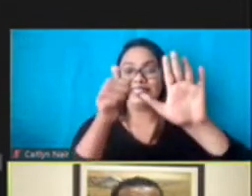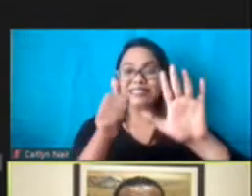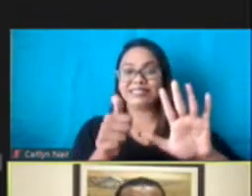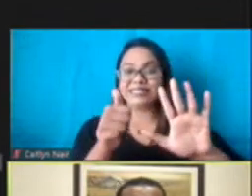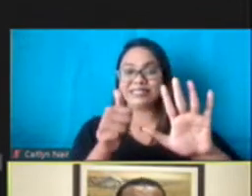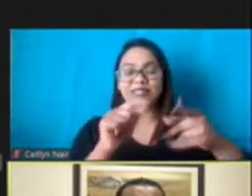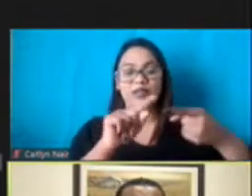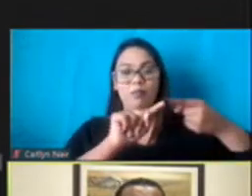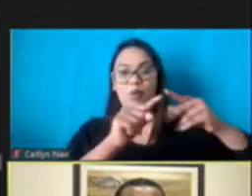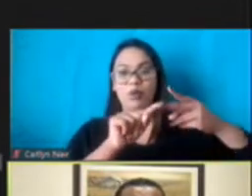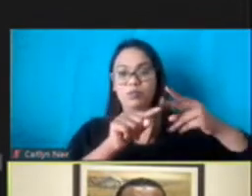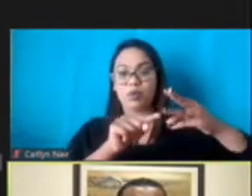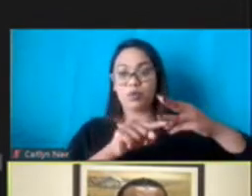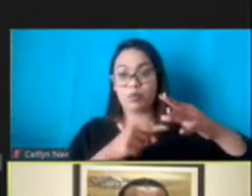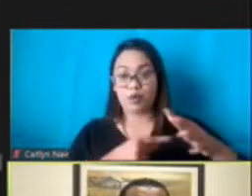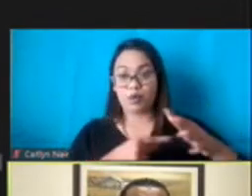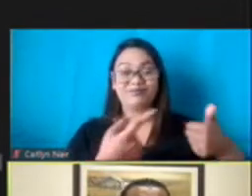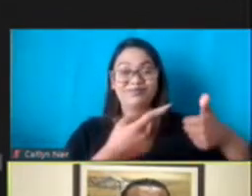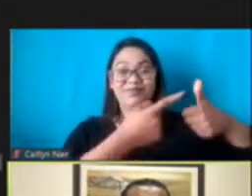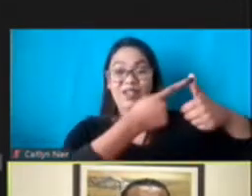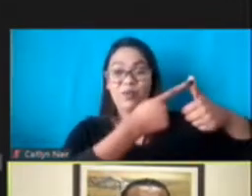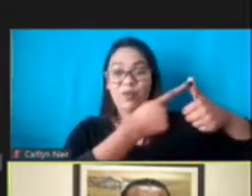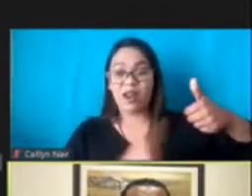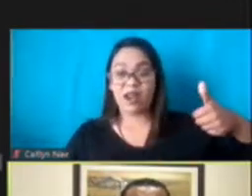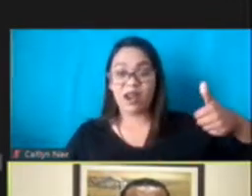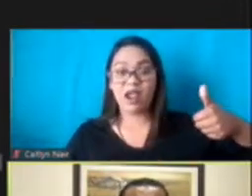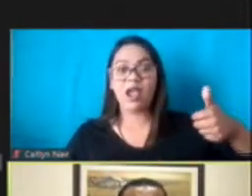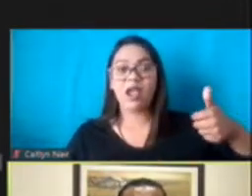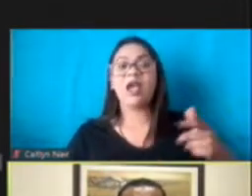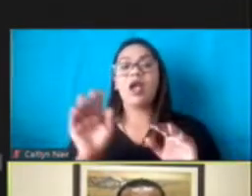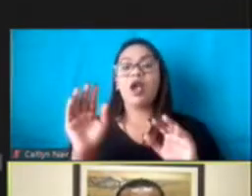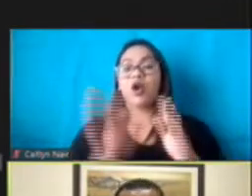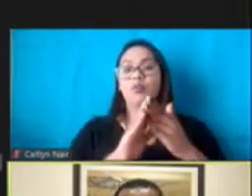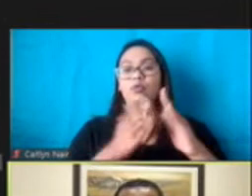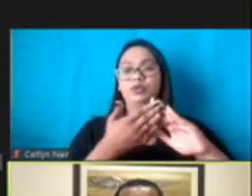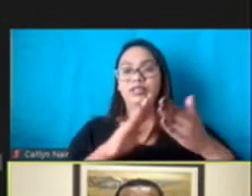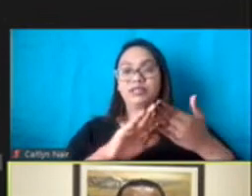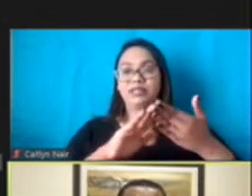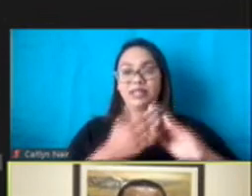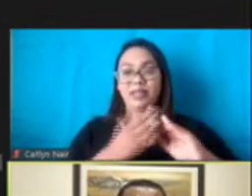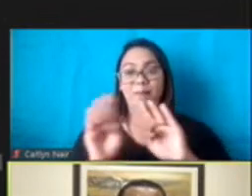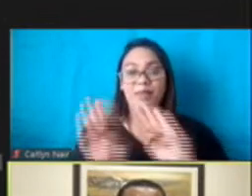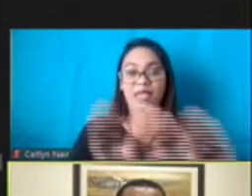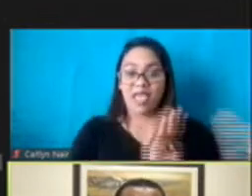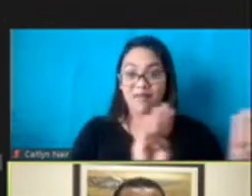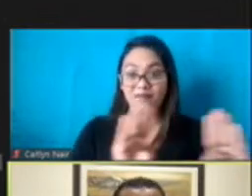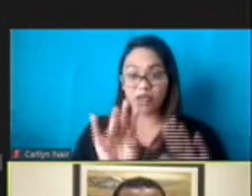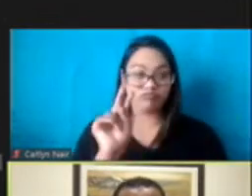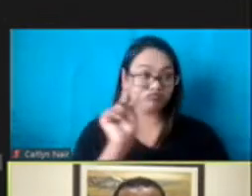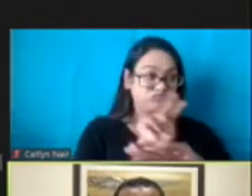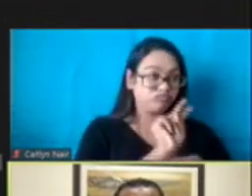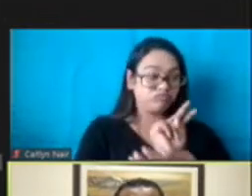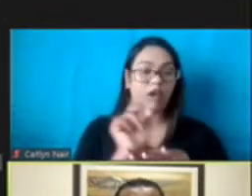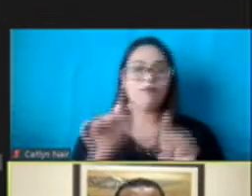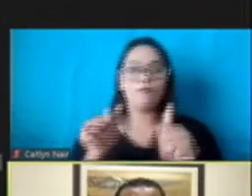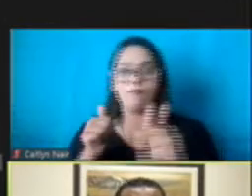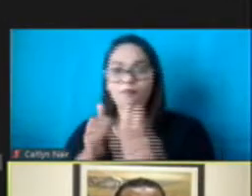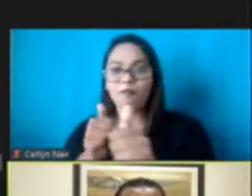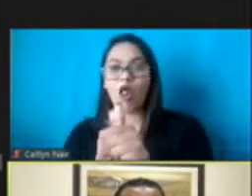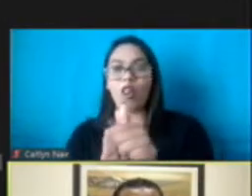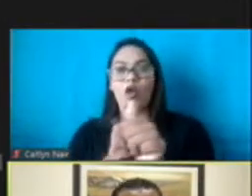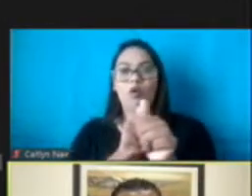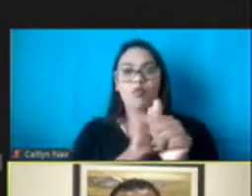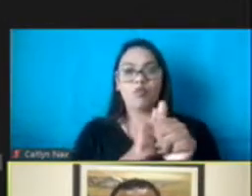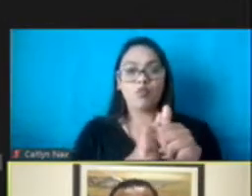six-point plan. The first one is to change community behavior. That is still the protective behaviors. We follow the signs, and it's really